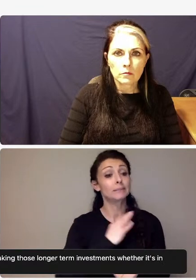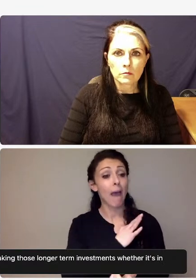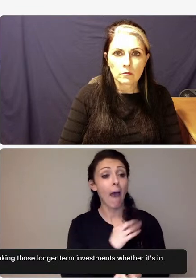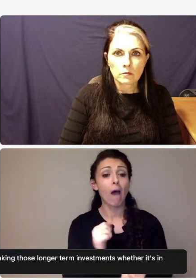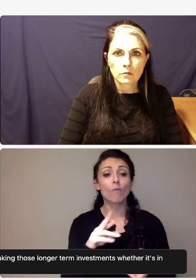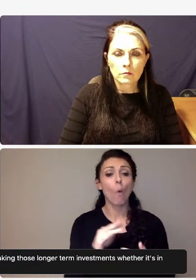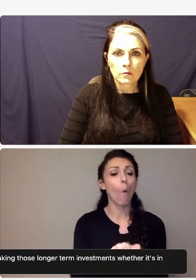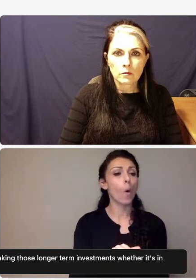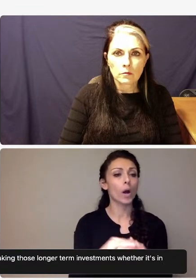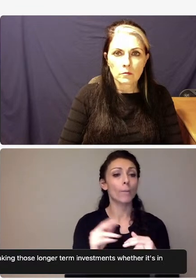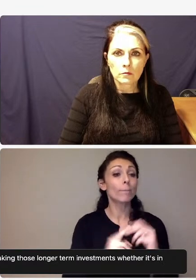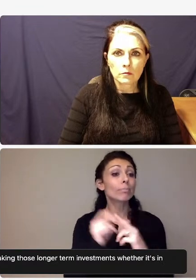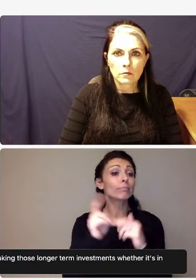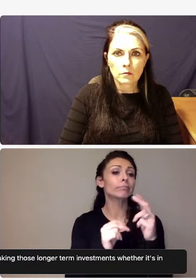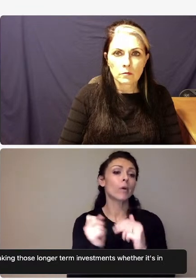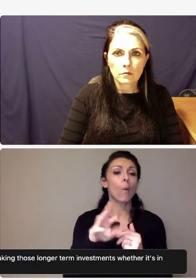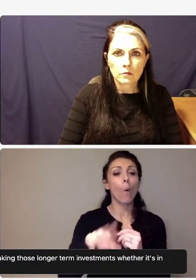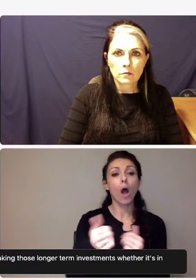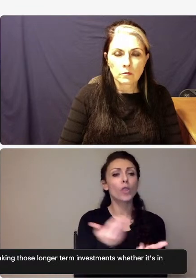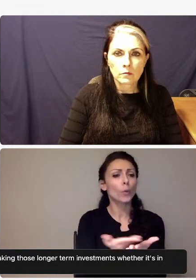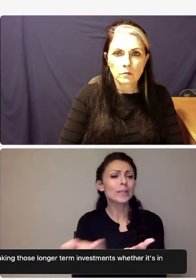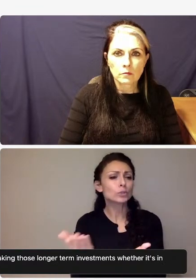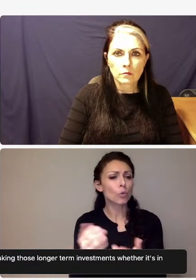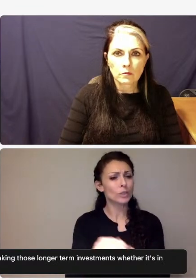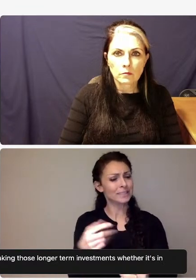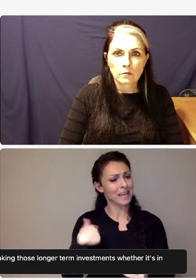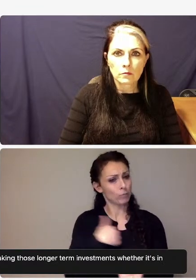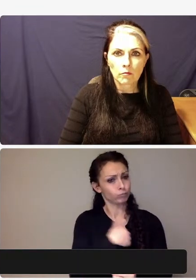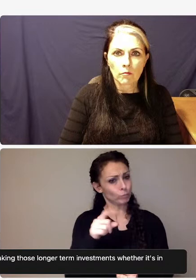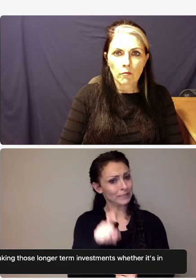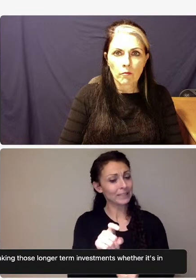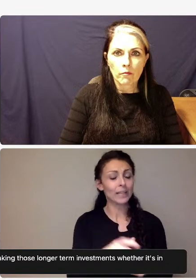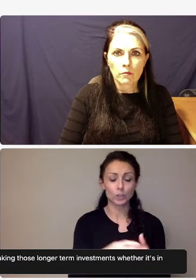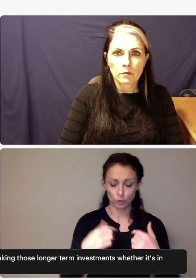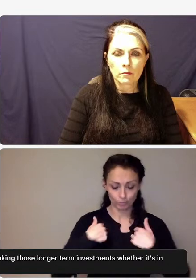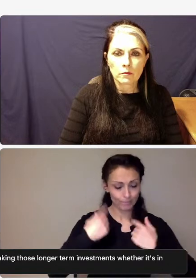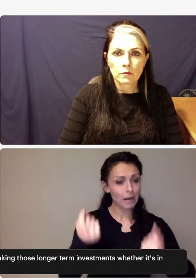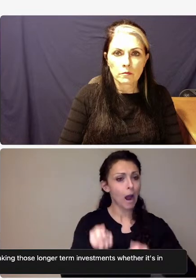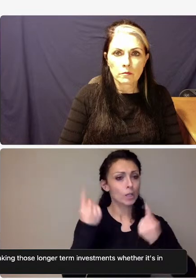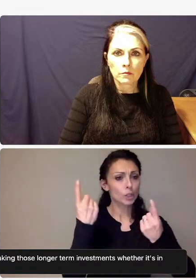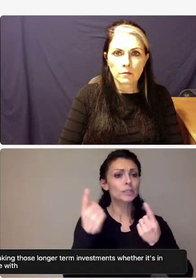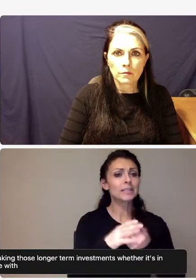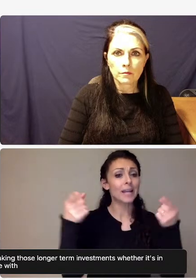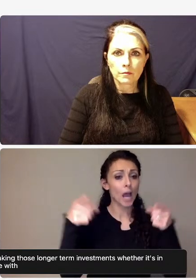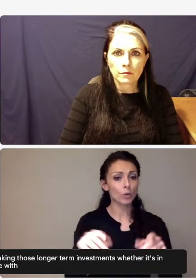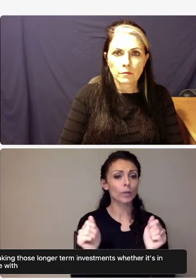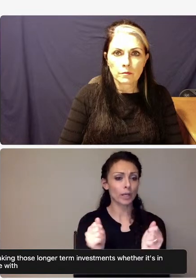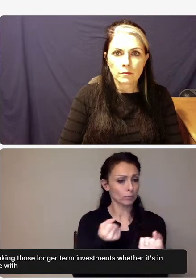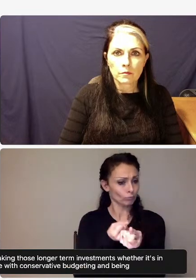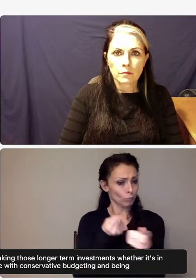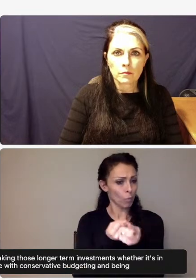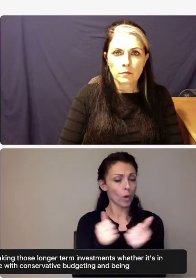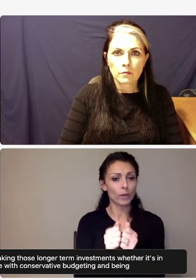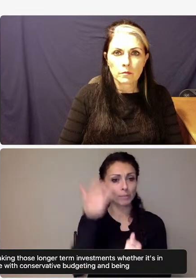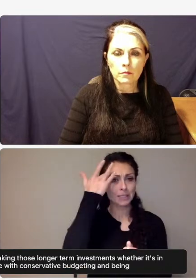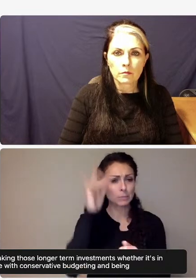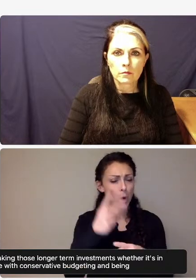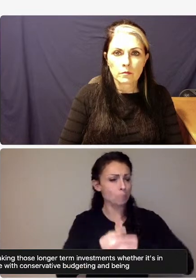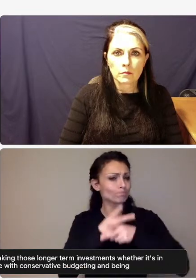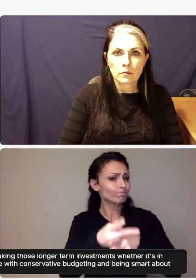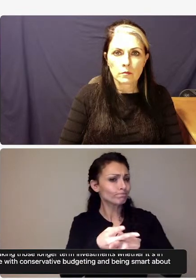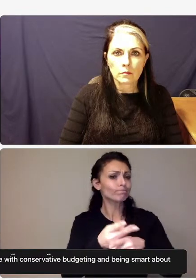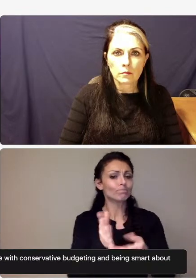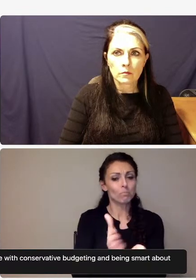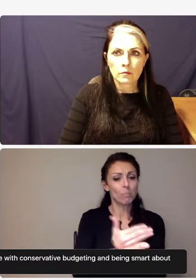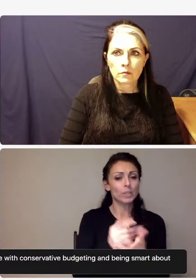or facilities or other resources so yeah it's to understand and agree with conservative budgeting and being smart about it but also